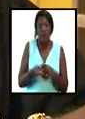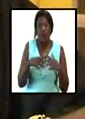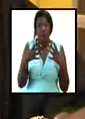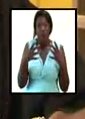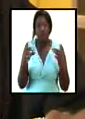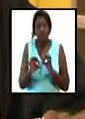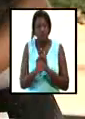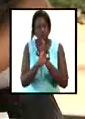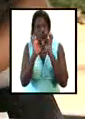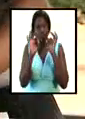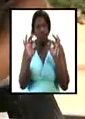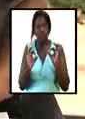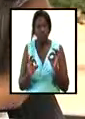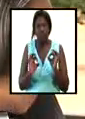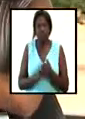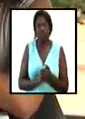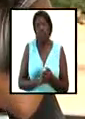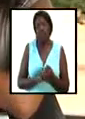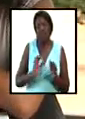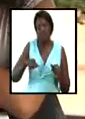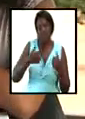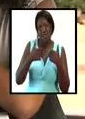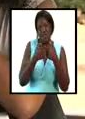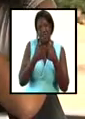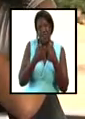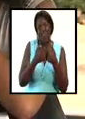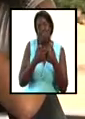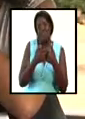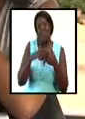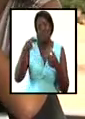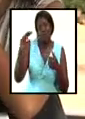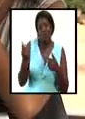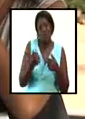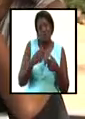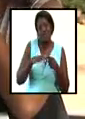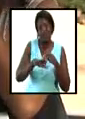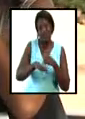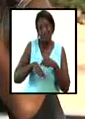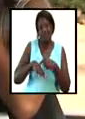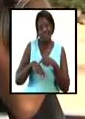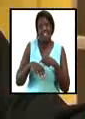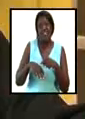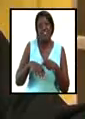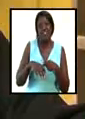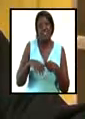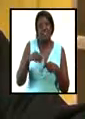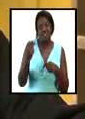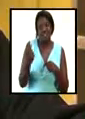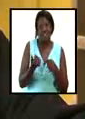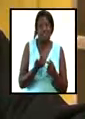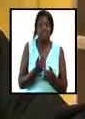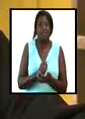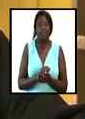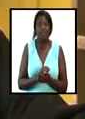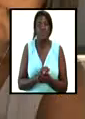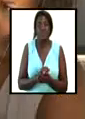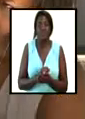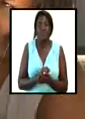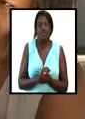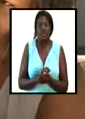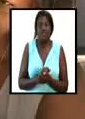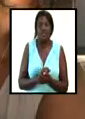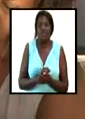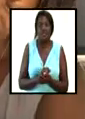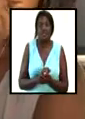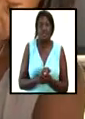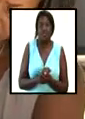Wow, that is beautiful. Richard bought it for me when we went shopping yesterday. Oh, Liz, you fool. I wonder